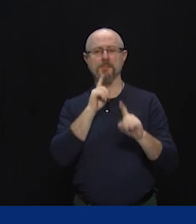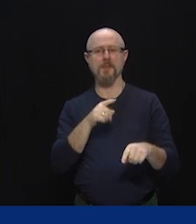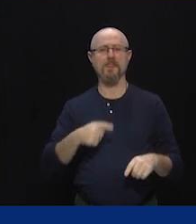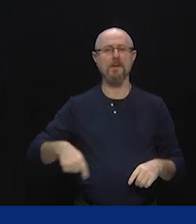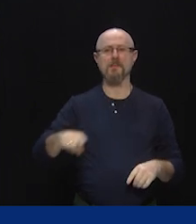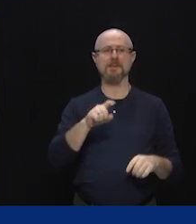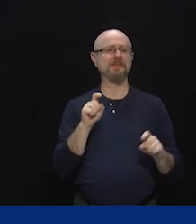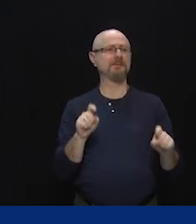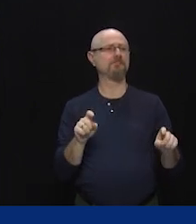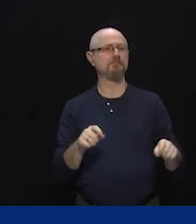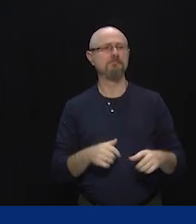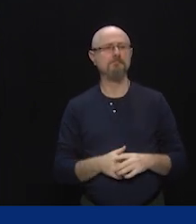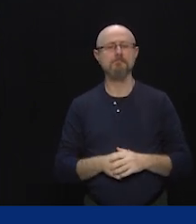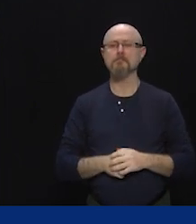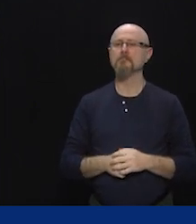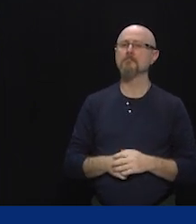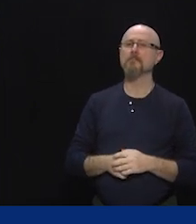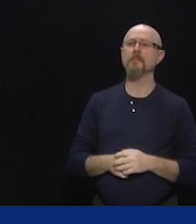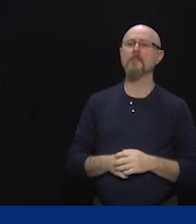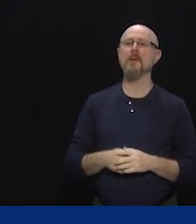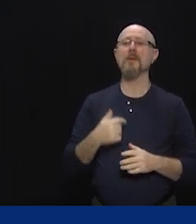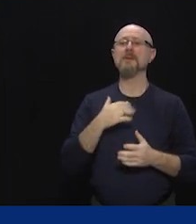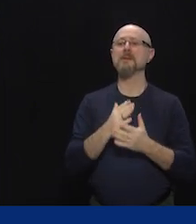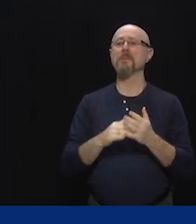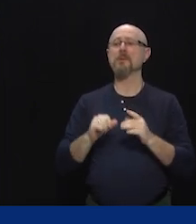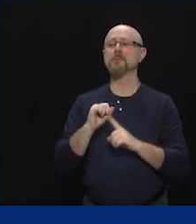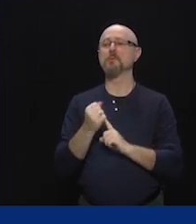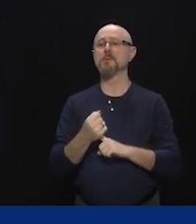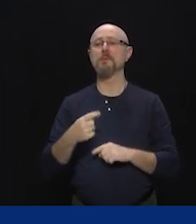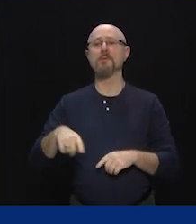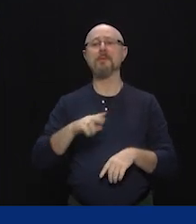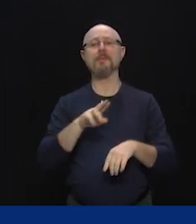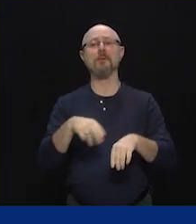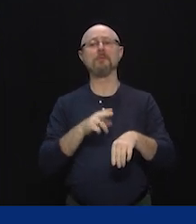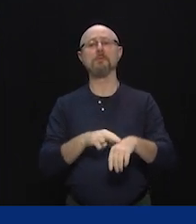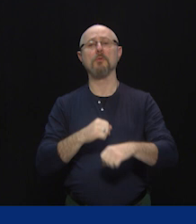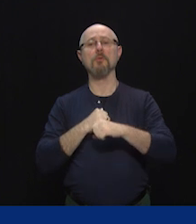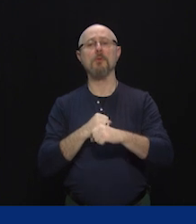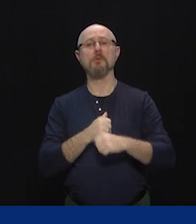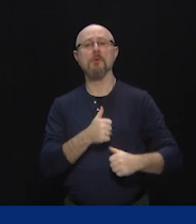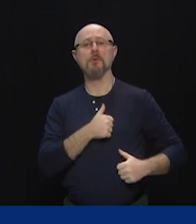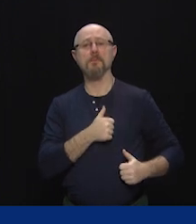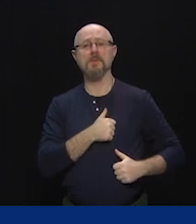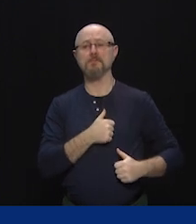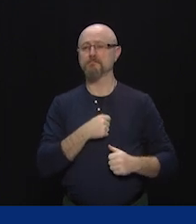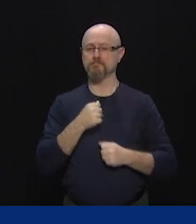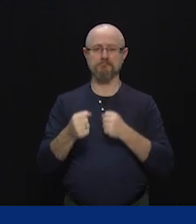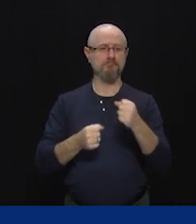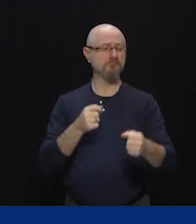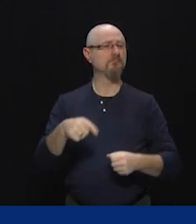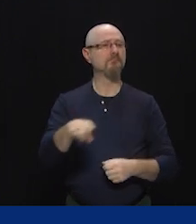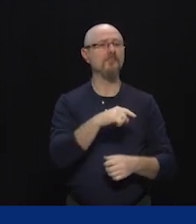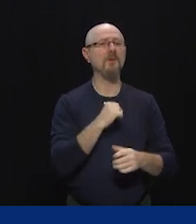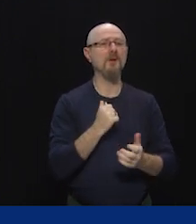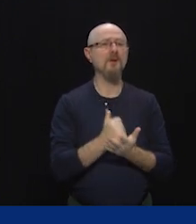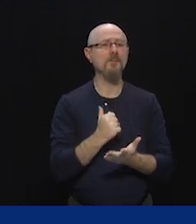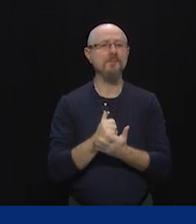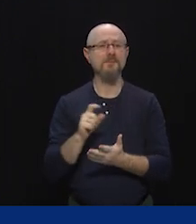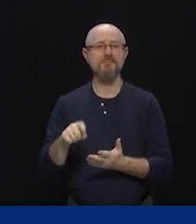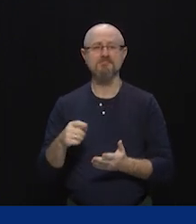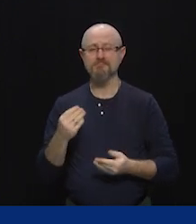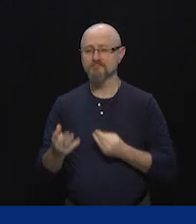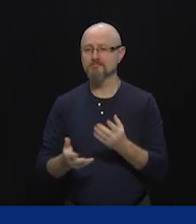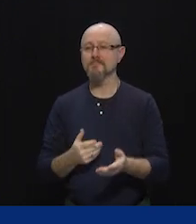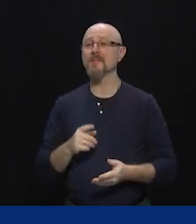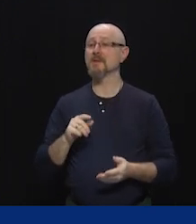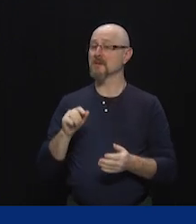can. As you know, in some cases, we even deployed the National Guard to help with their discharges. And knowing that there are people who could be